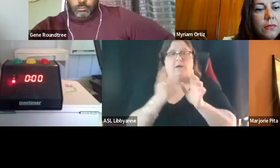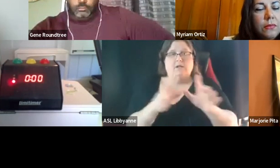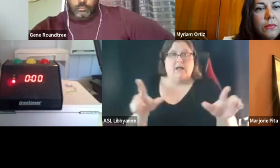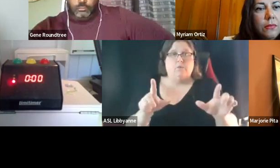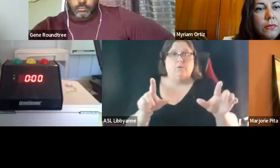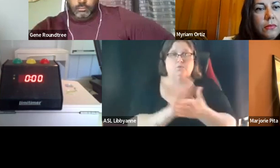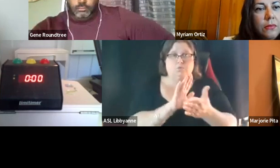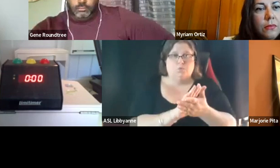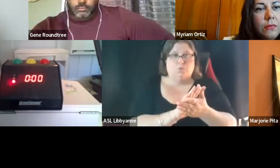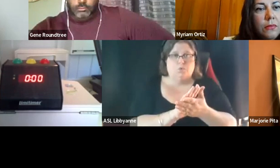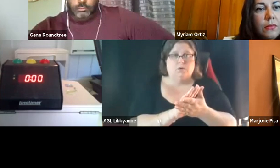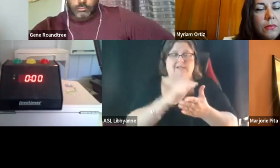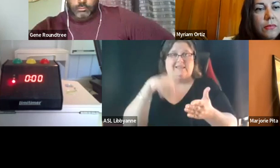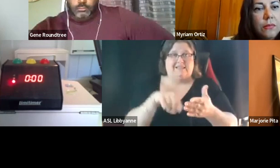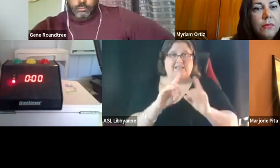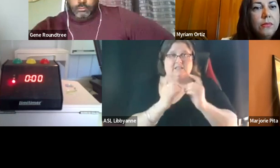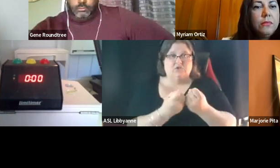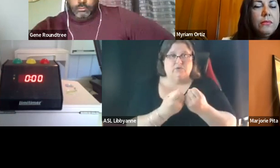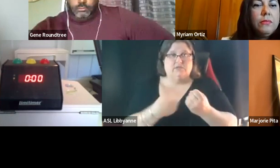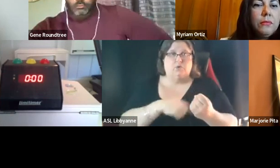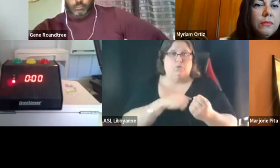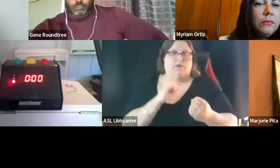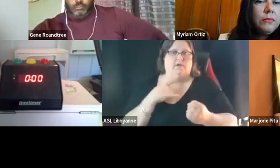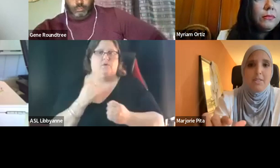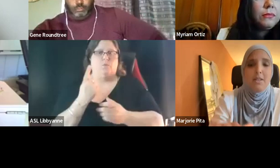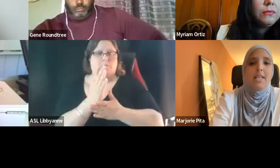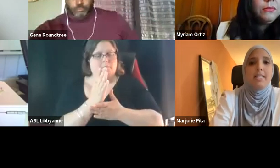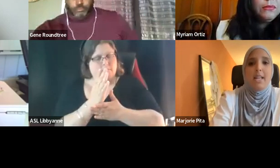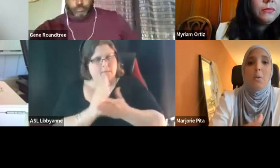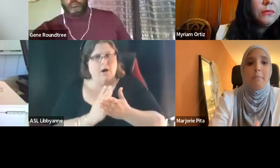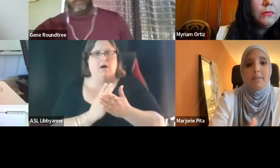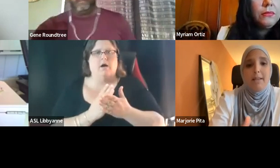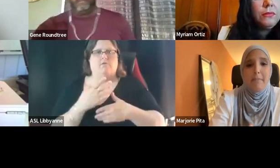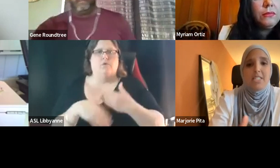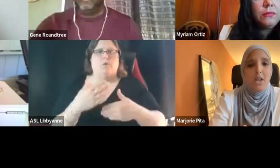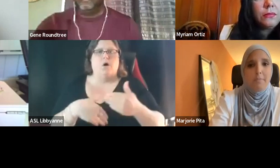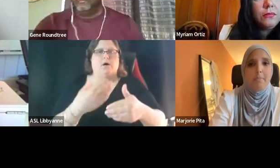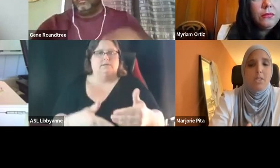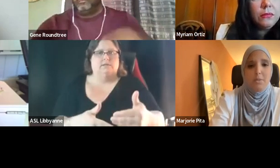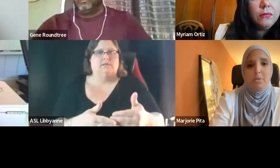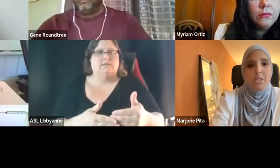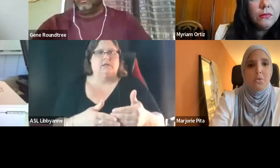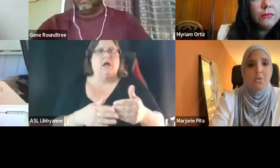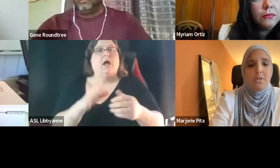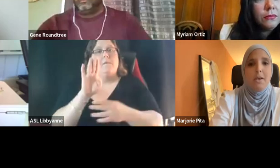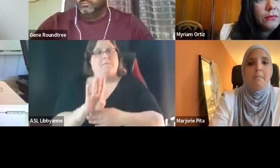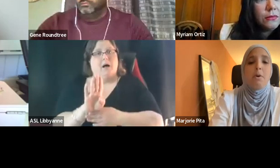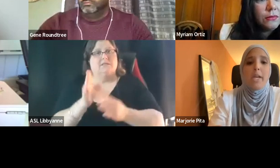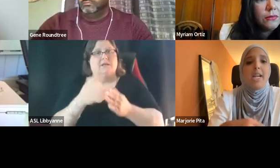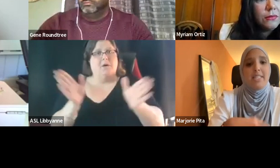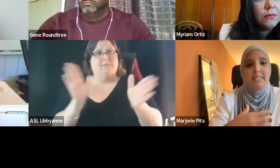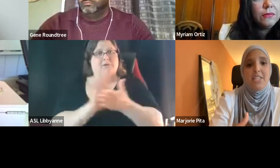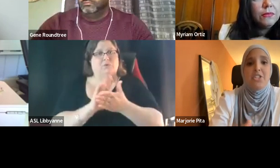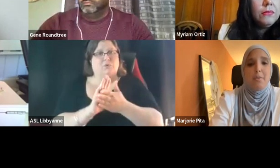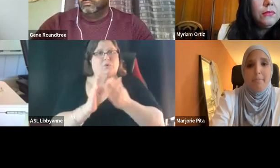so we can stop feeling that we are just one piece of the puzzle that that makes up Boston Public Schools, but